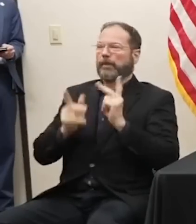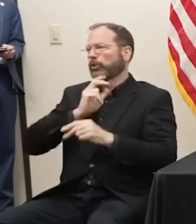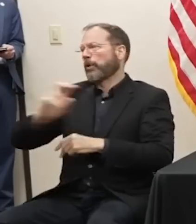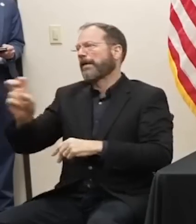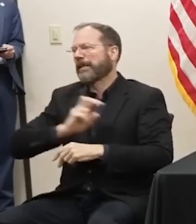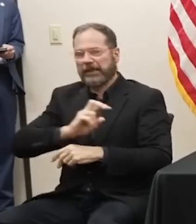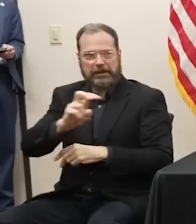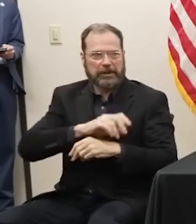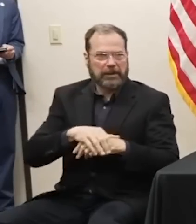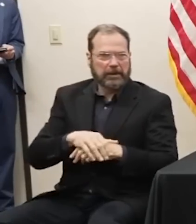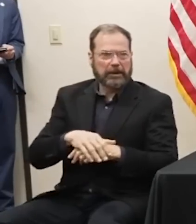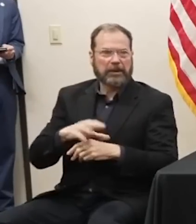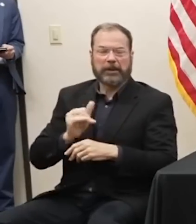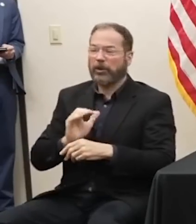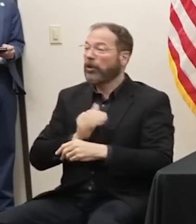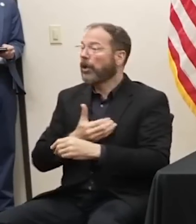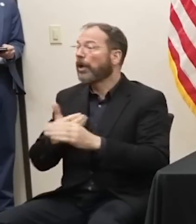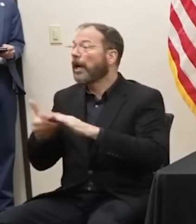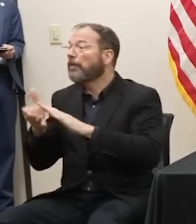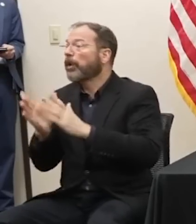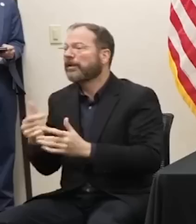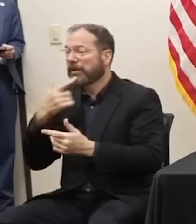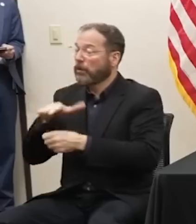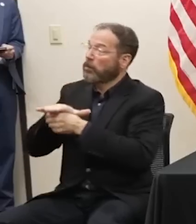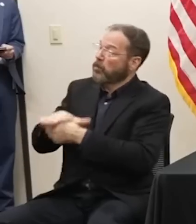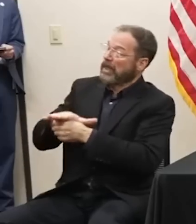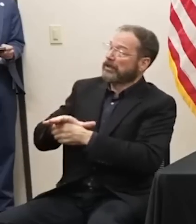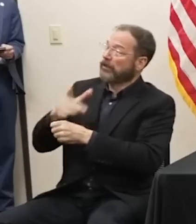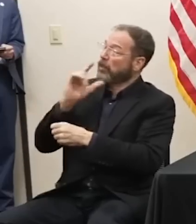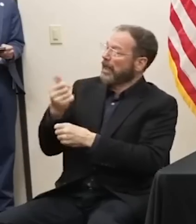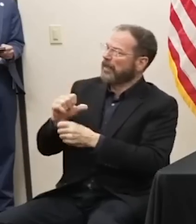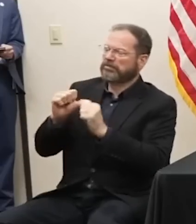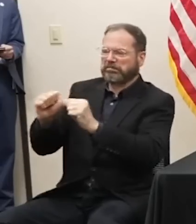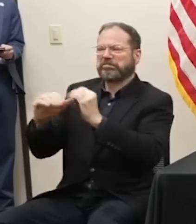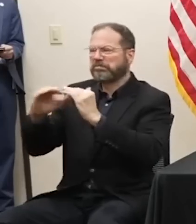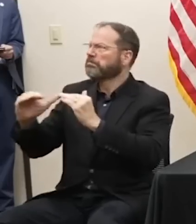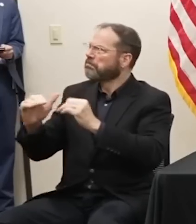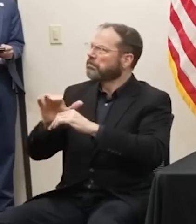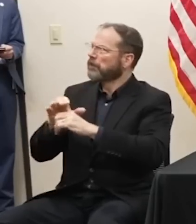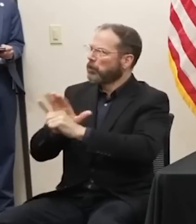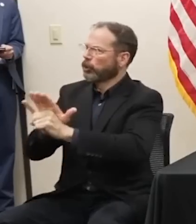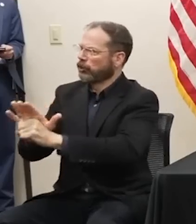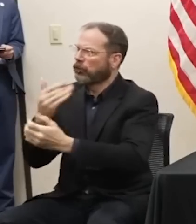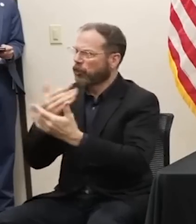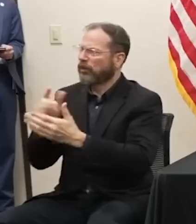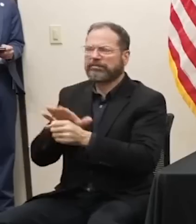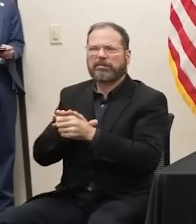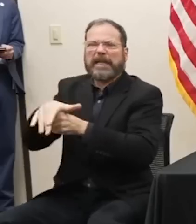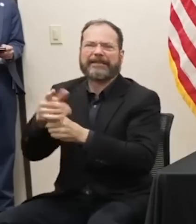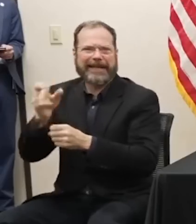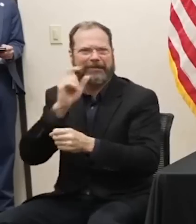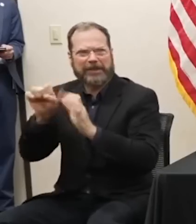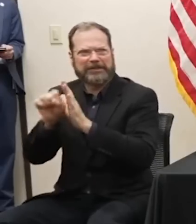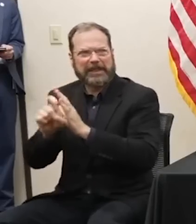traveling. And pipeline operators are reporting that pressure is steady and that those lines are packed. So we should have plenty of gas for the state.